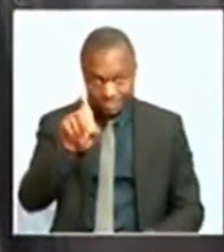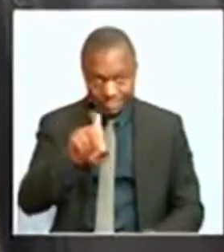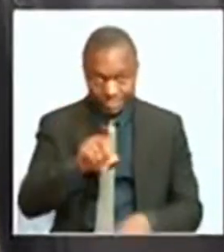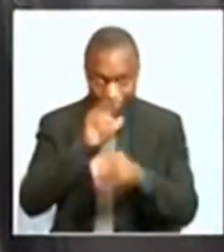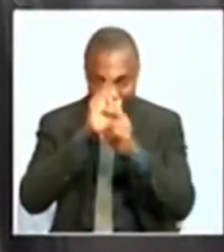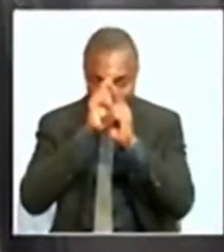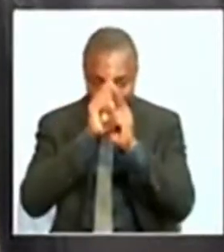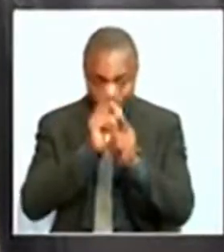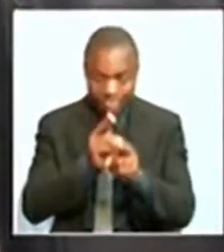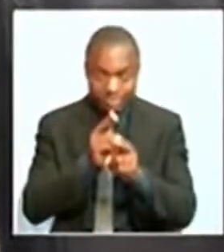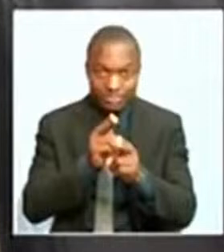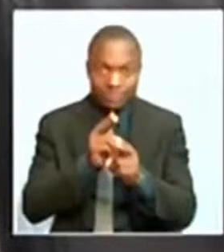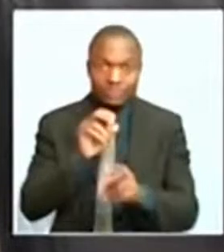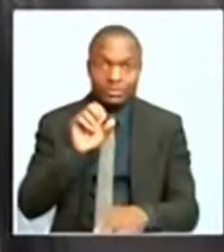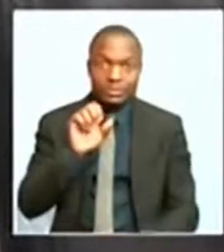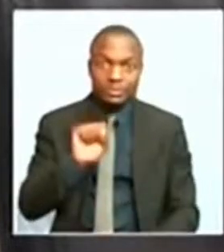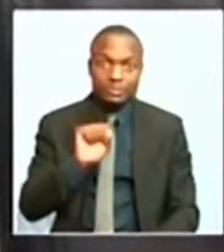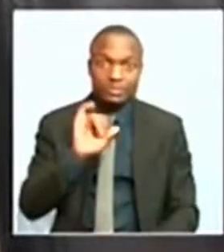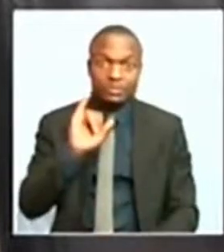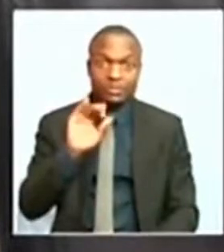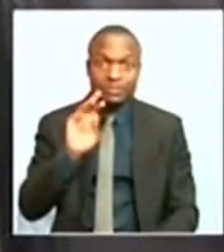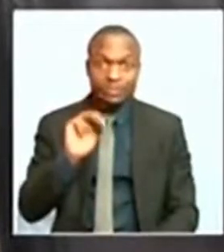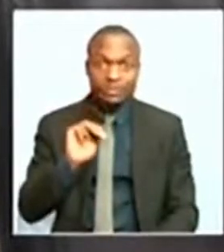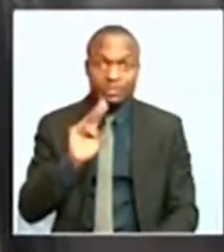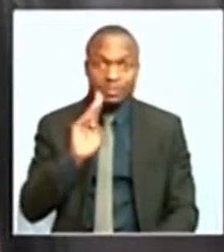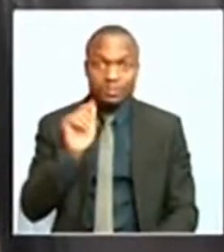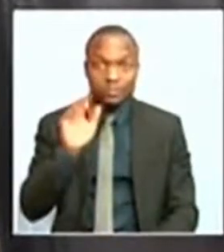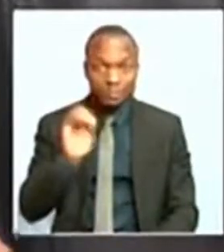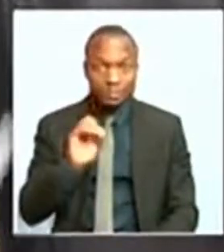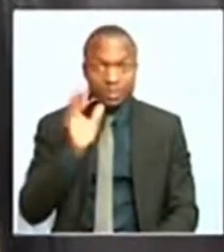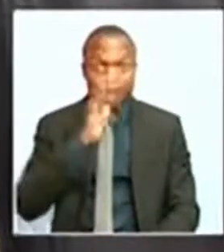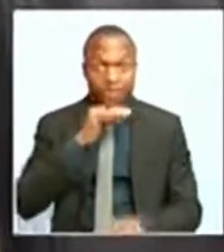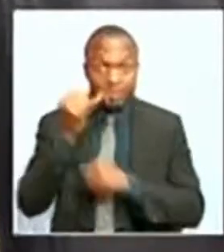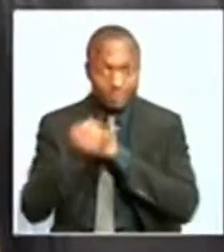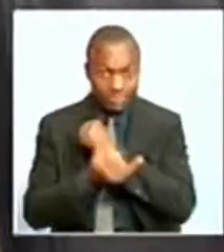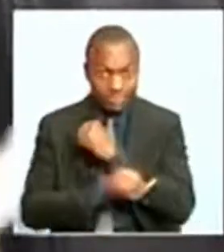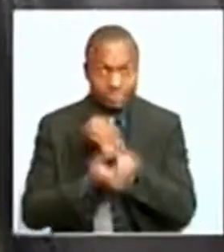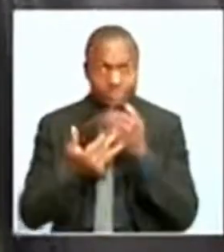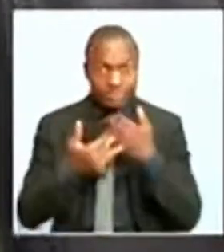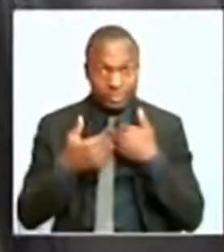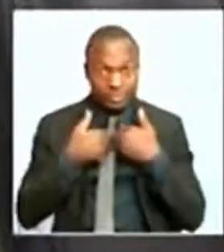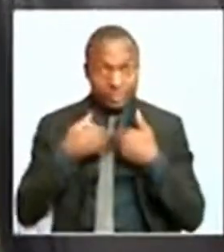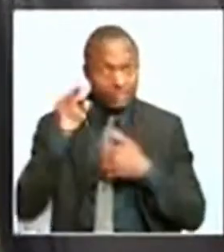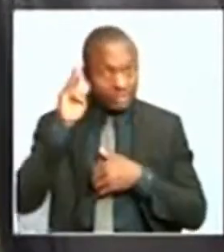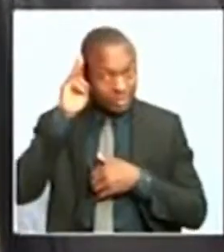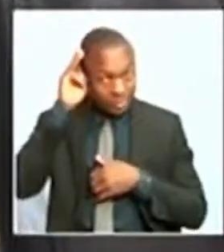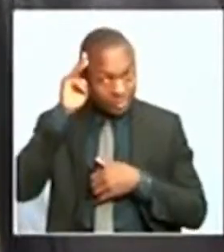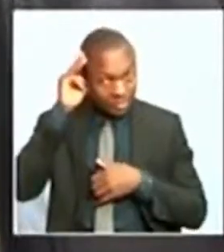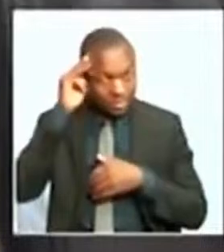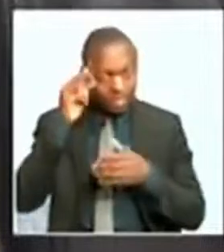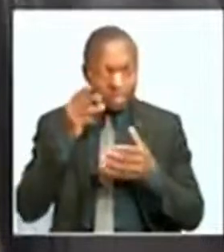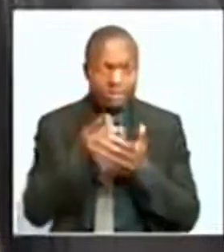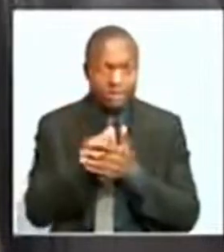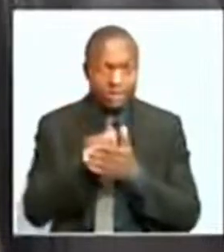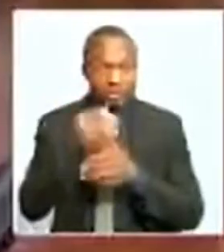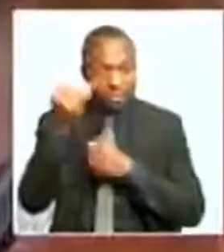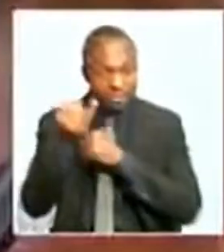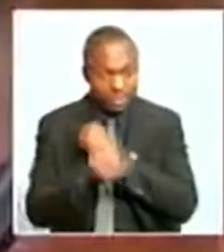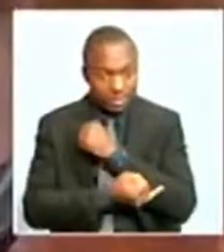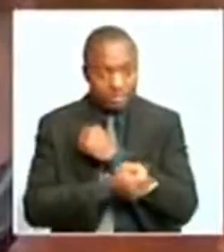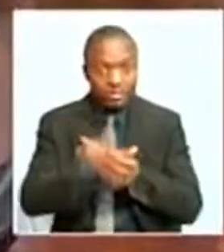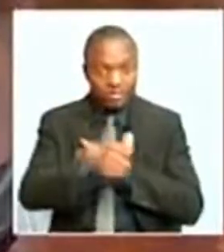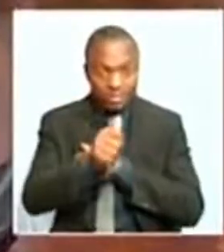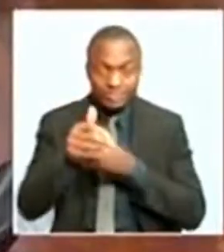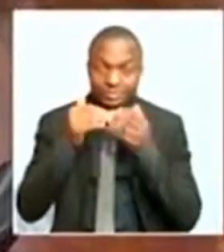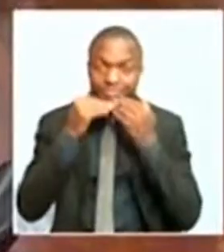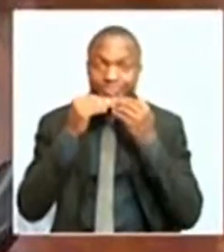Honorable Simba, did you introduce yourself? You've just come. We are having Ministry of Finance. So introduce yourself, Honorable.